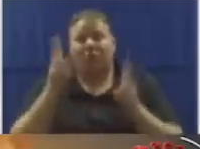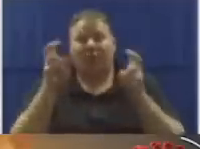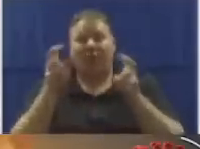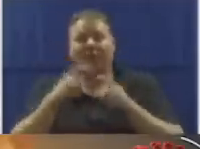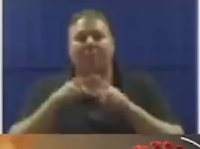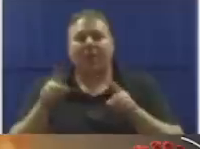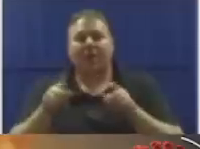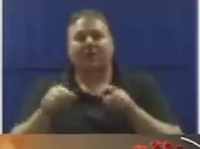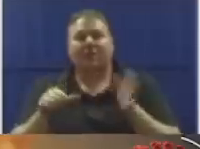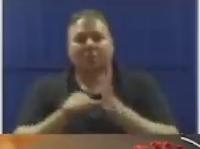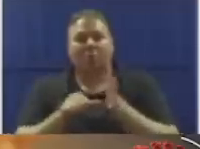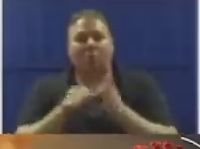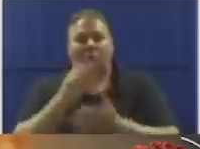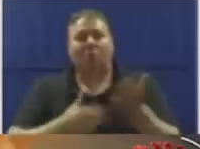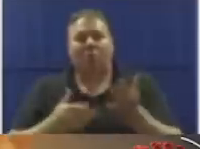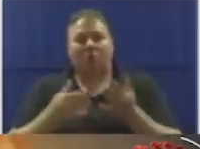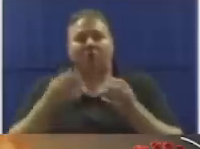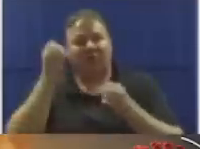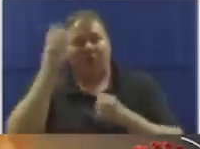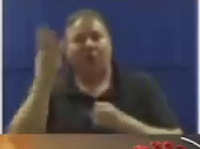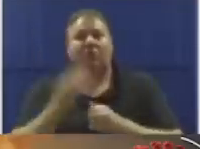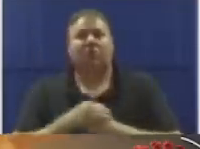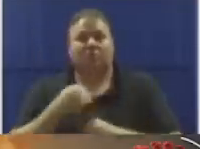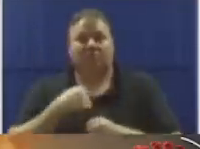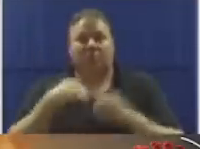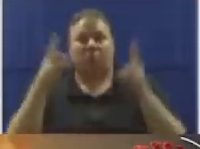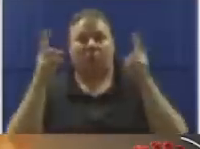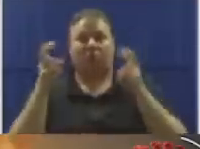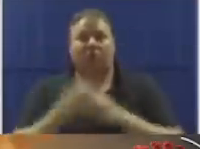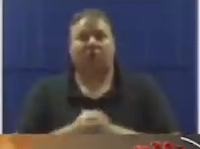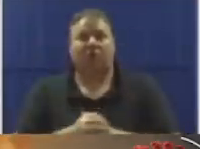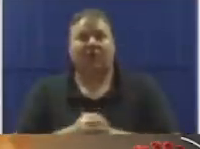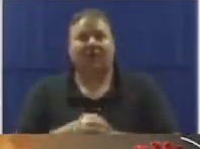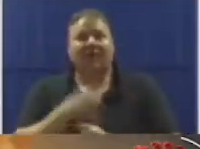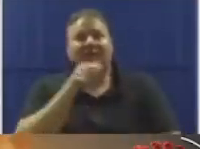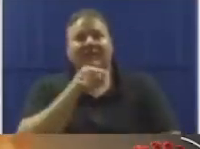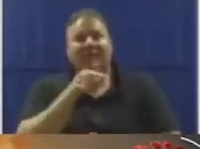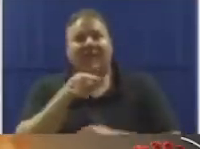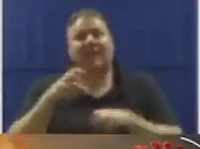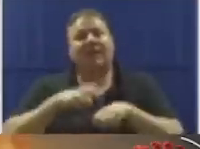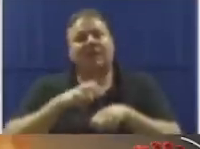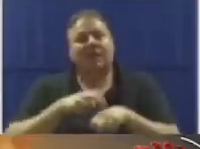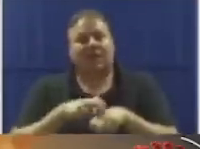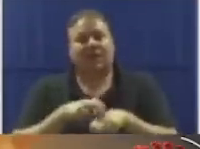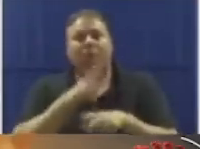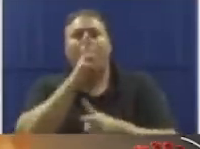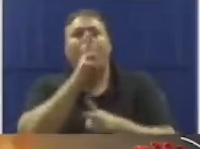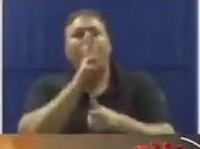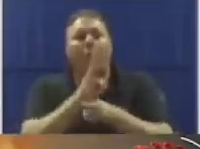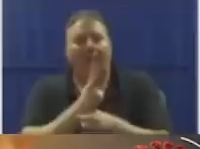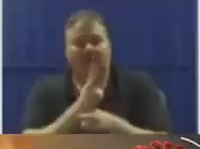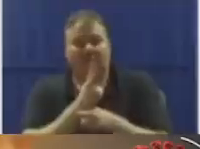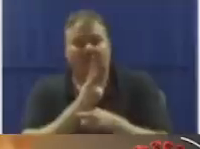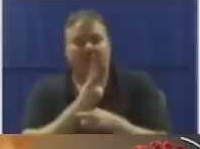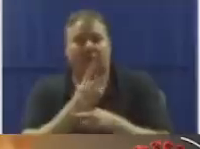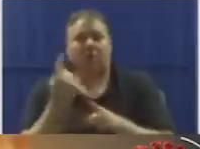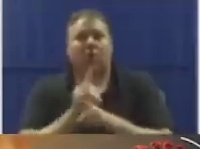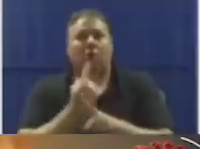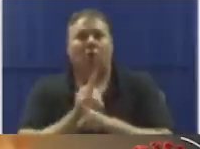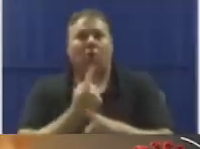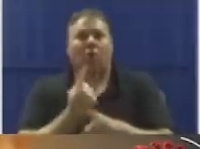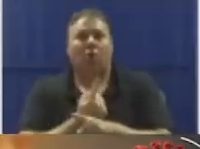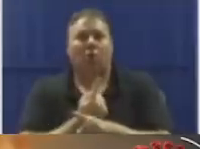end. And let me remind you, and I quote, "He is required to promise solemnly and sincerely to always connect with the